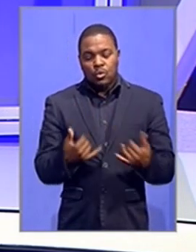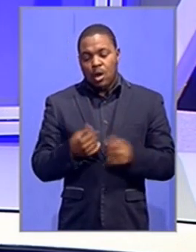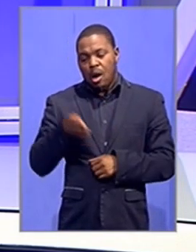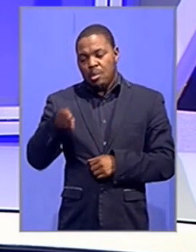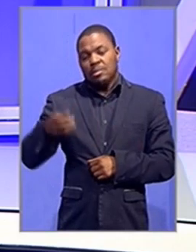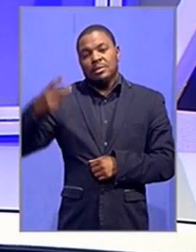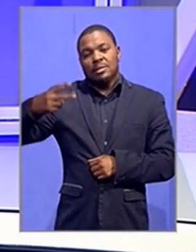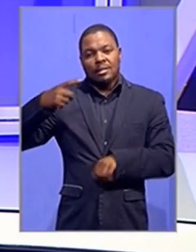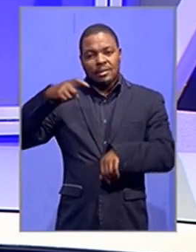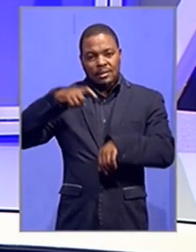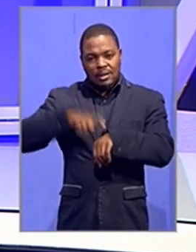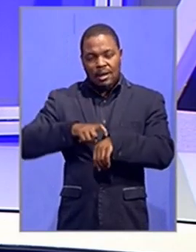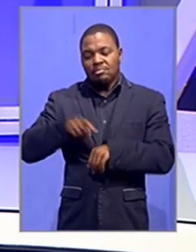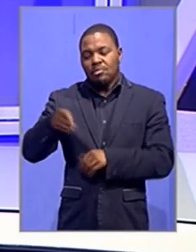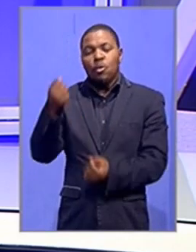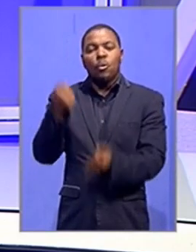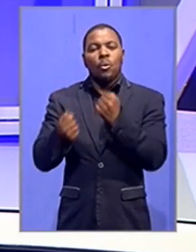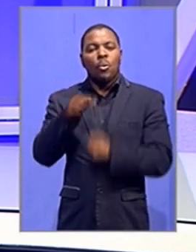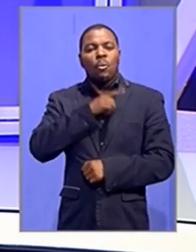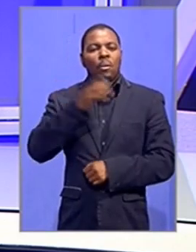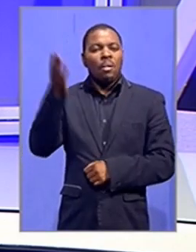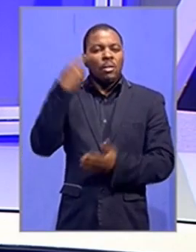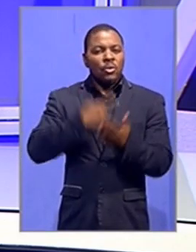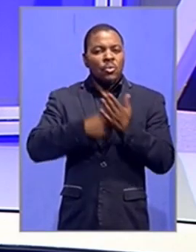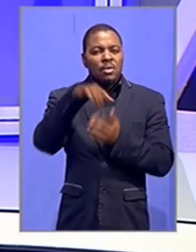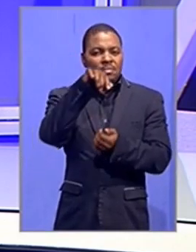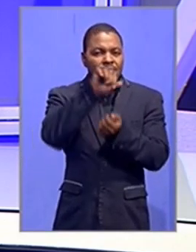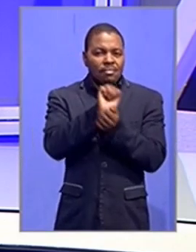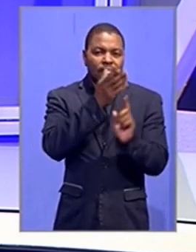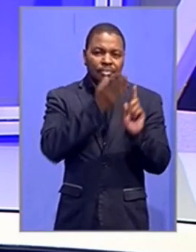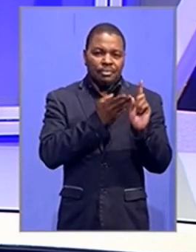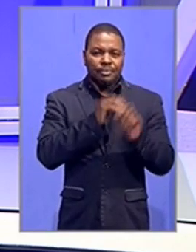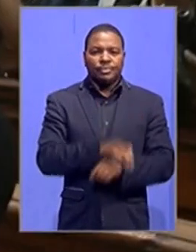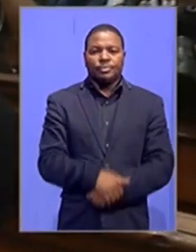kgotlatshekelo le kgetho la bobedi moraga go tshwarwa beke e fetileng.